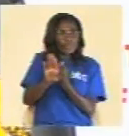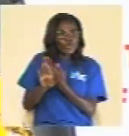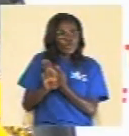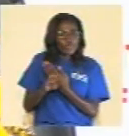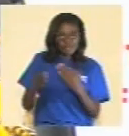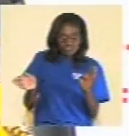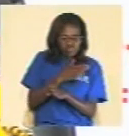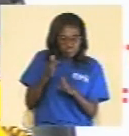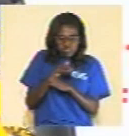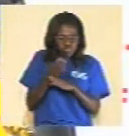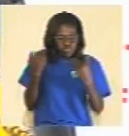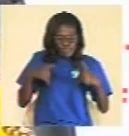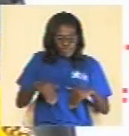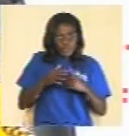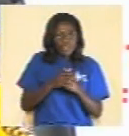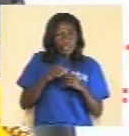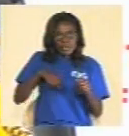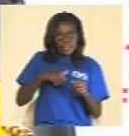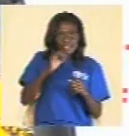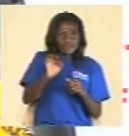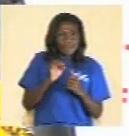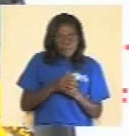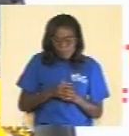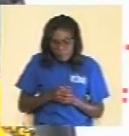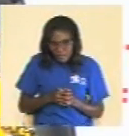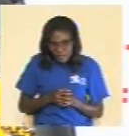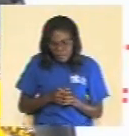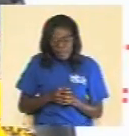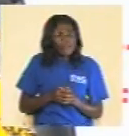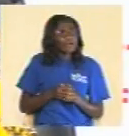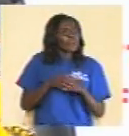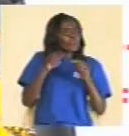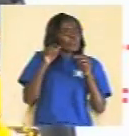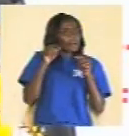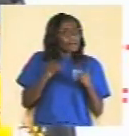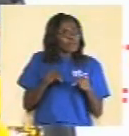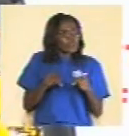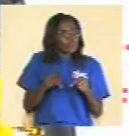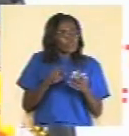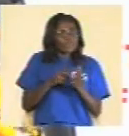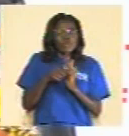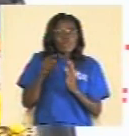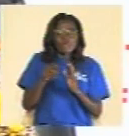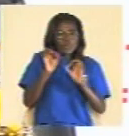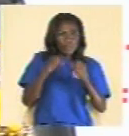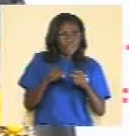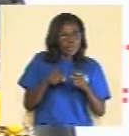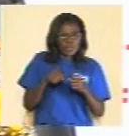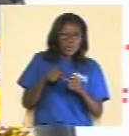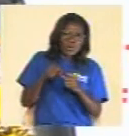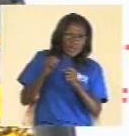And it has been known over the years that actually with that treatment, we can cure patients more